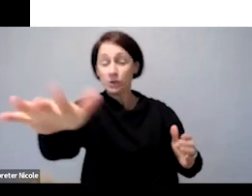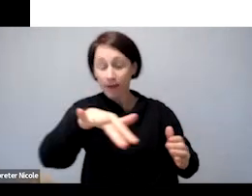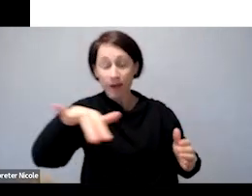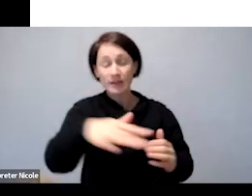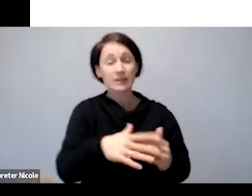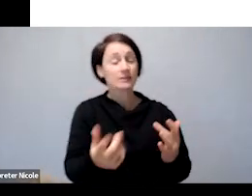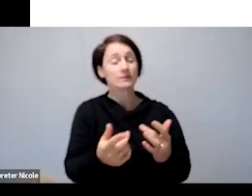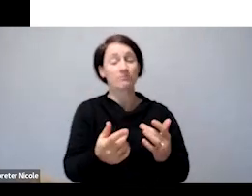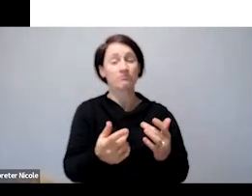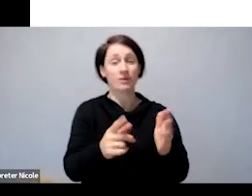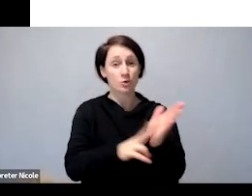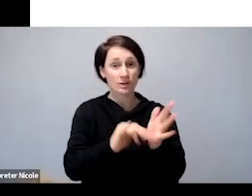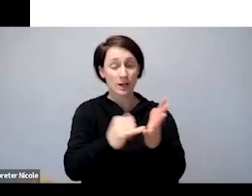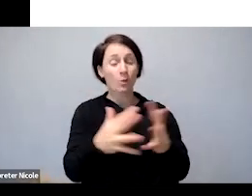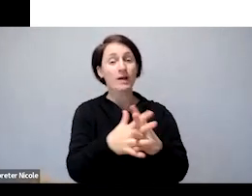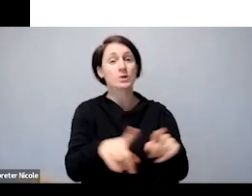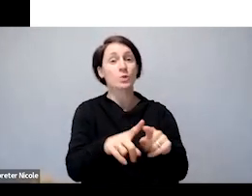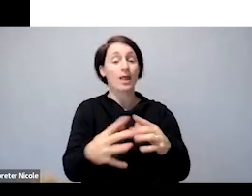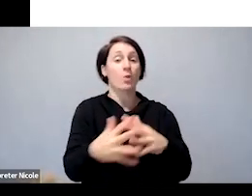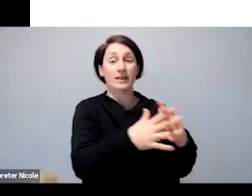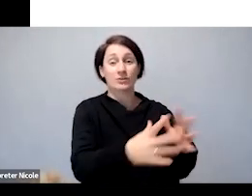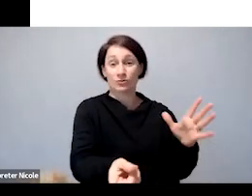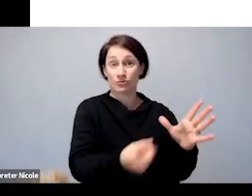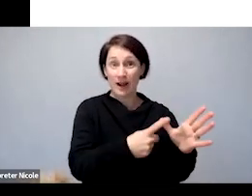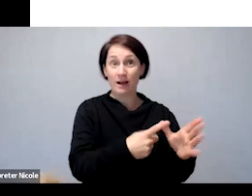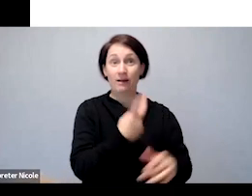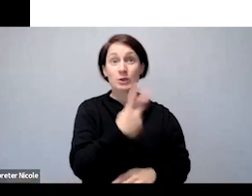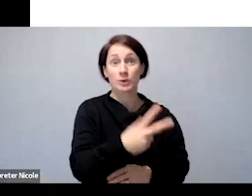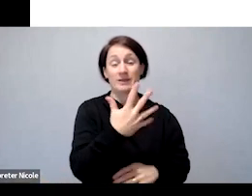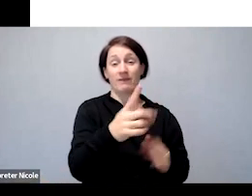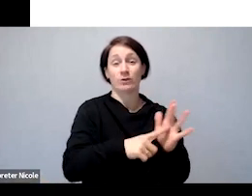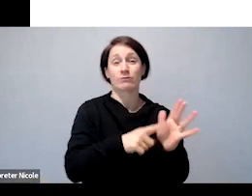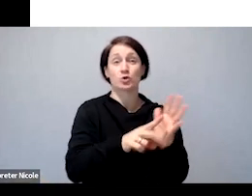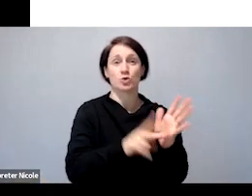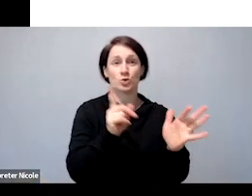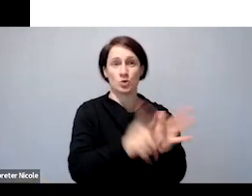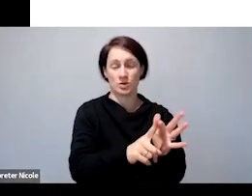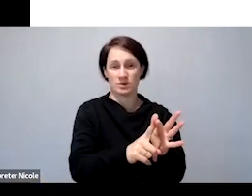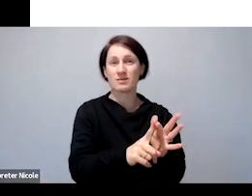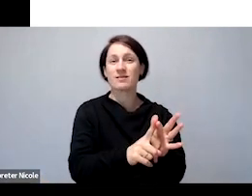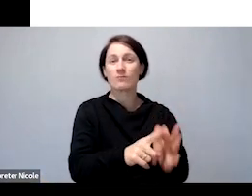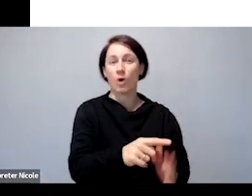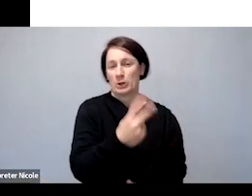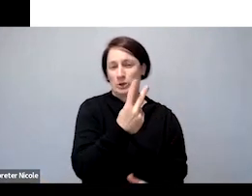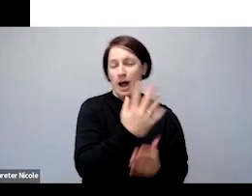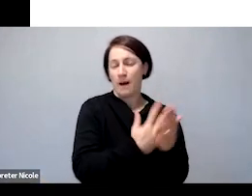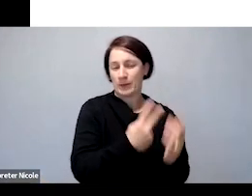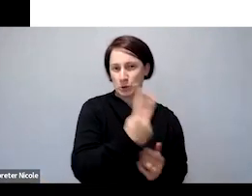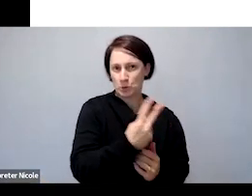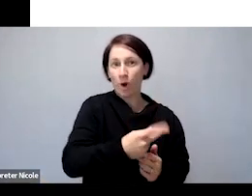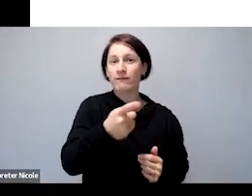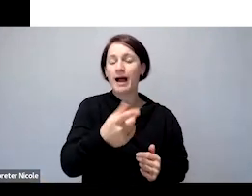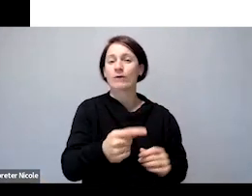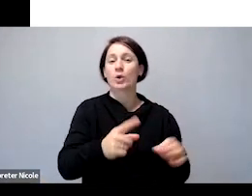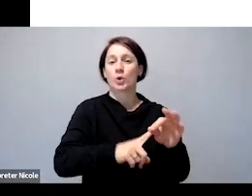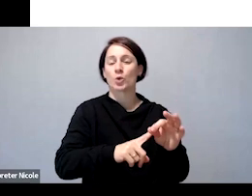and Western Australia on the 25th of June from 12:30 till 2 o'clock. There's a QR code, and I believe the link will be put in